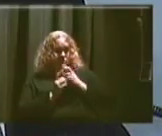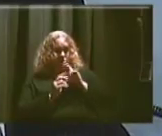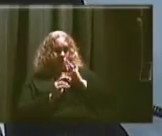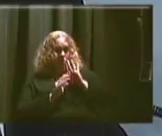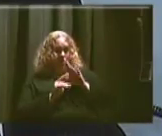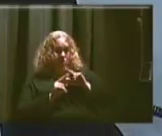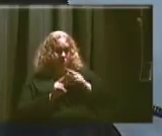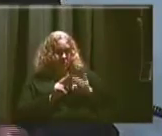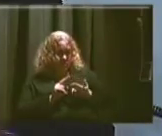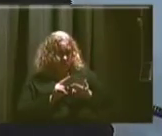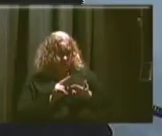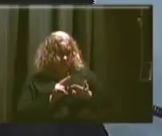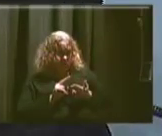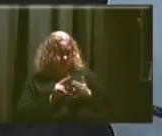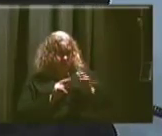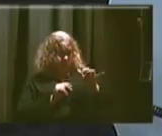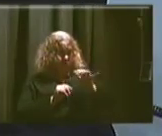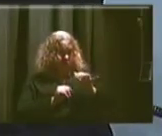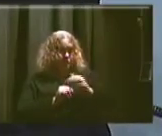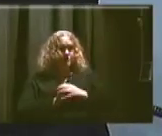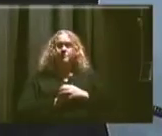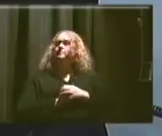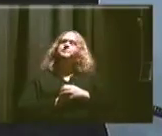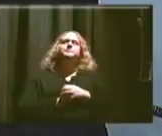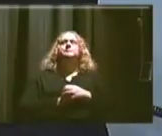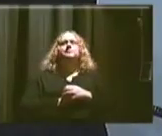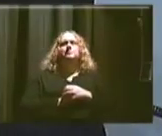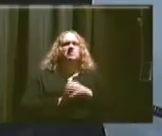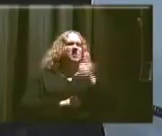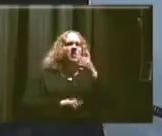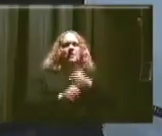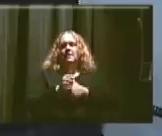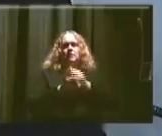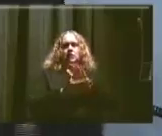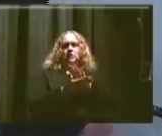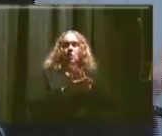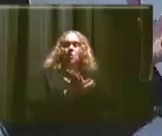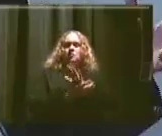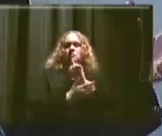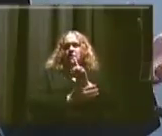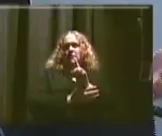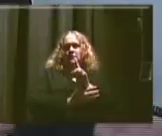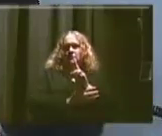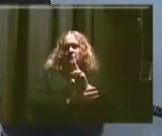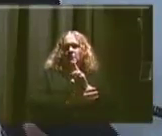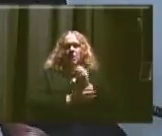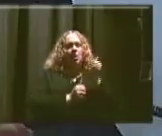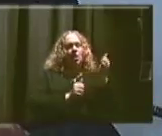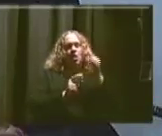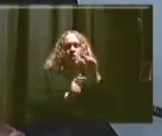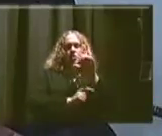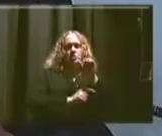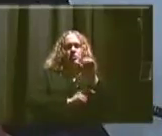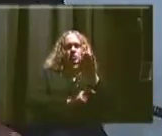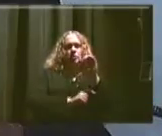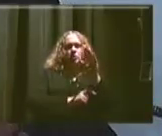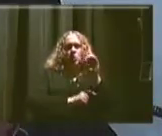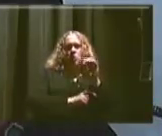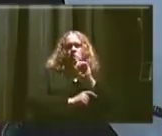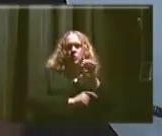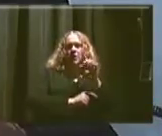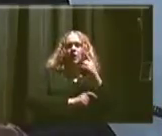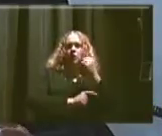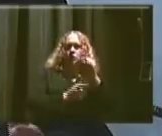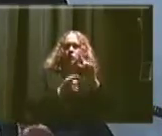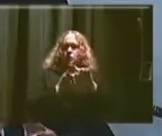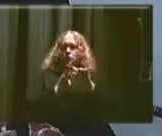scores. Okay, if every school, you know, the scores really come up to the district. So what we're saying is,